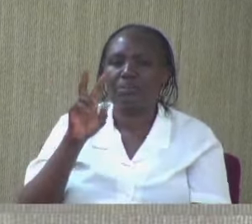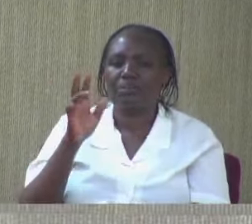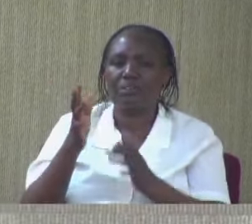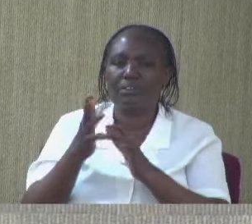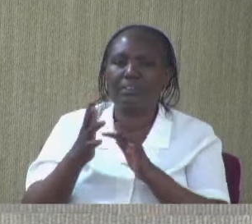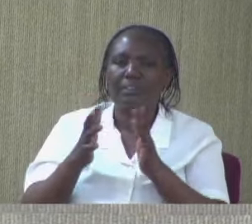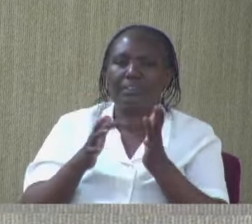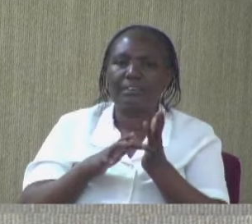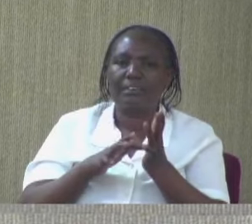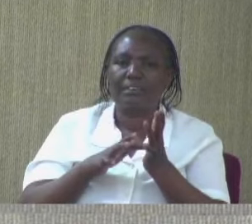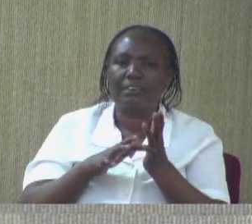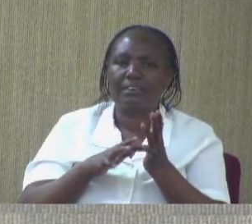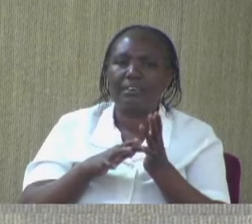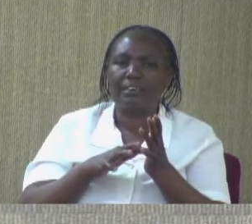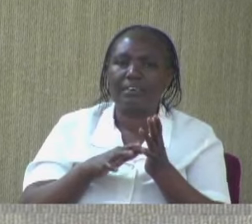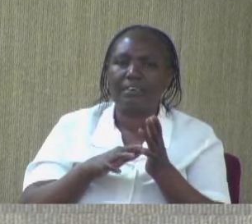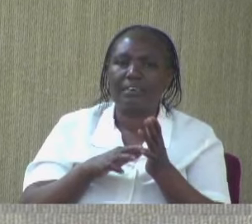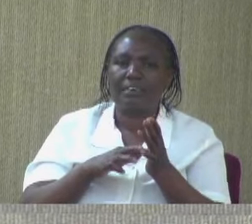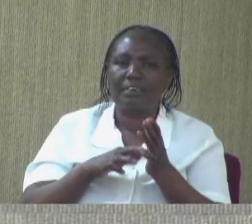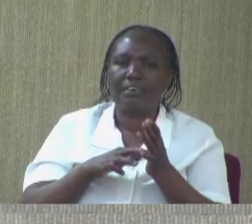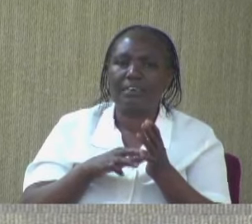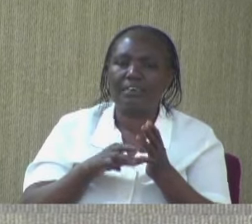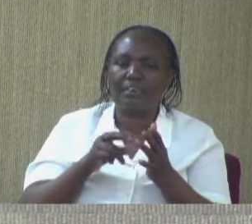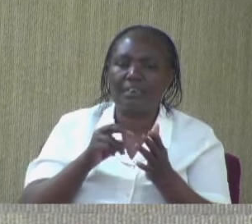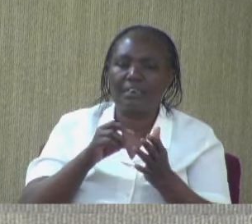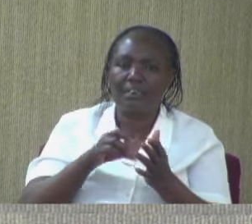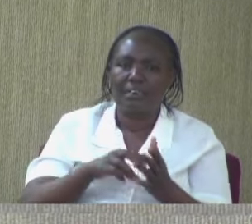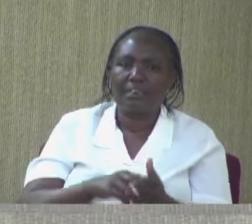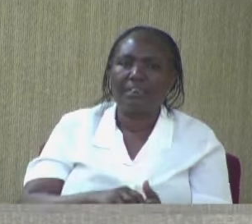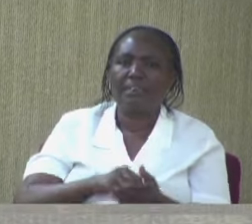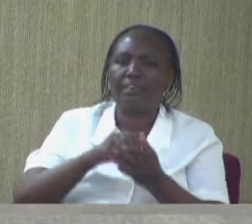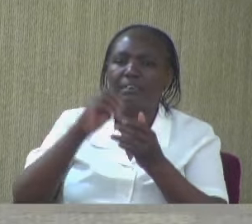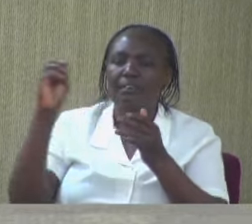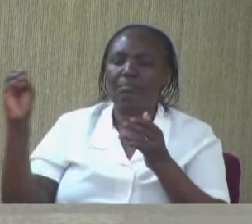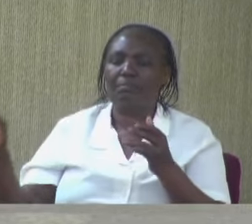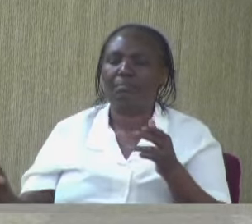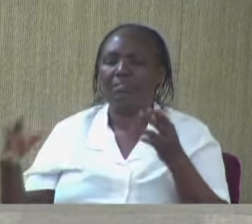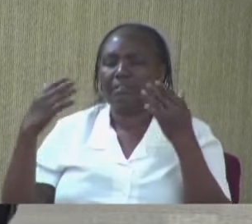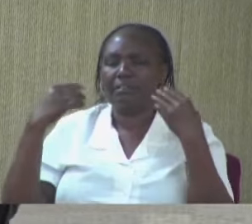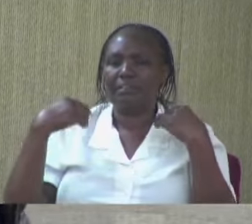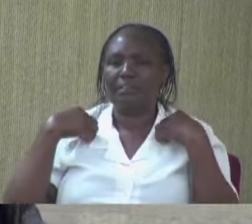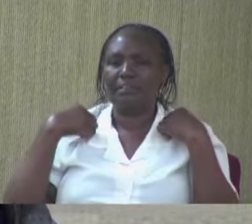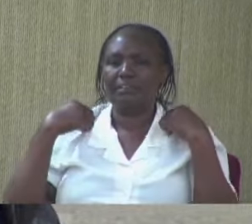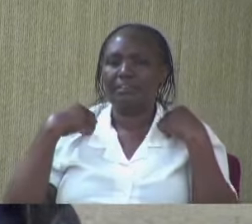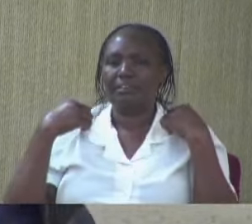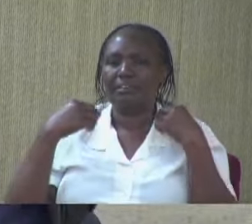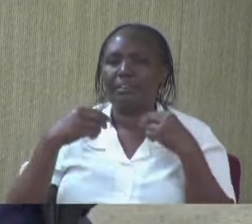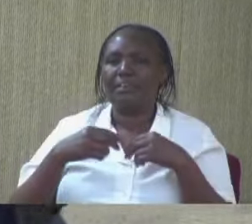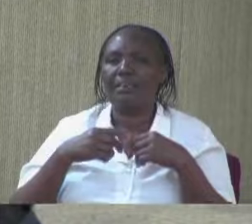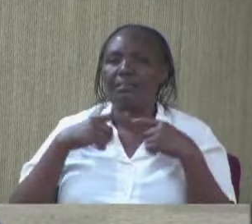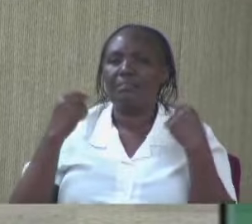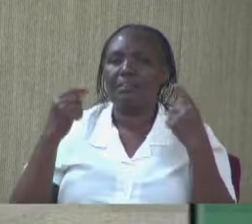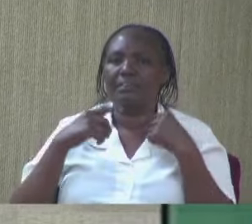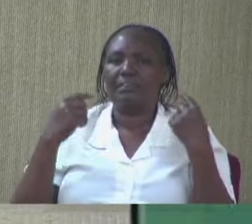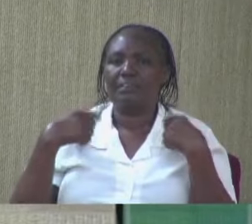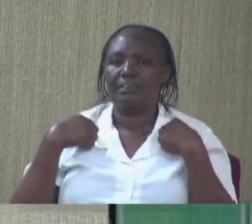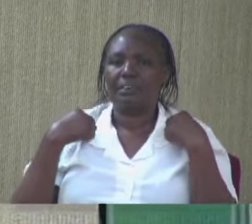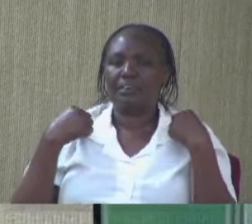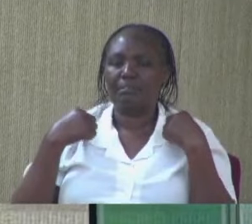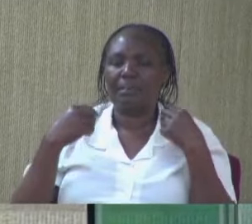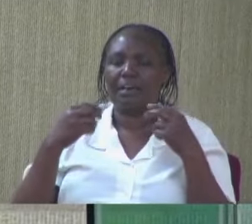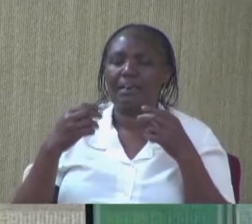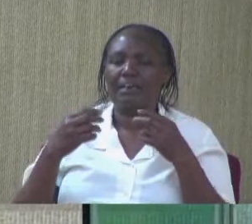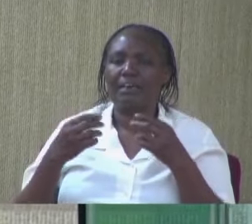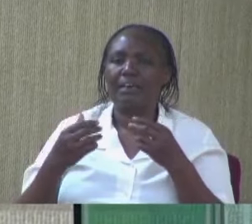Jesus remove his priestly garments and then put on the garments of the